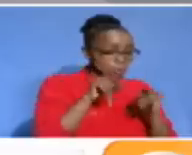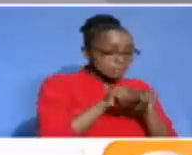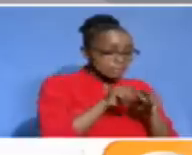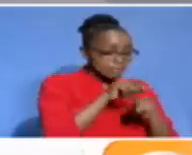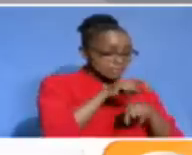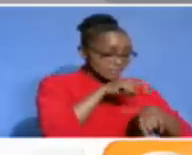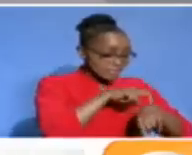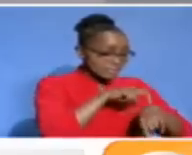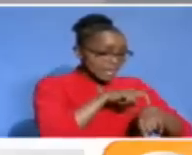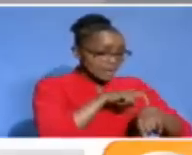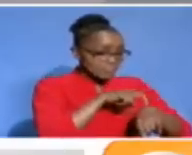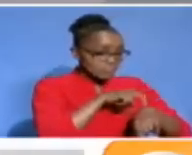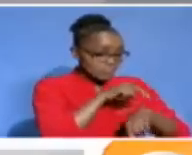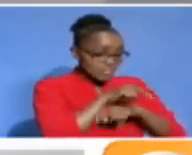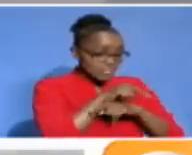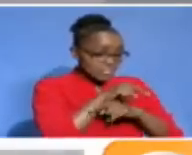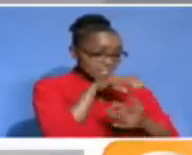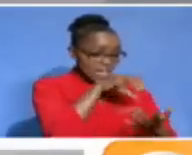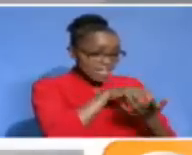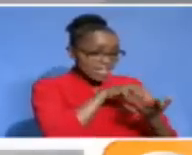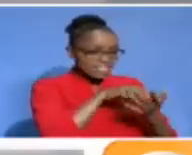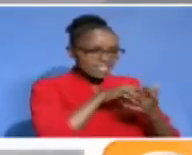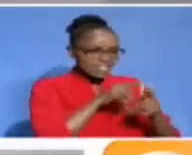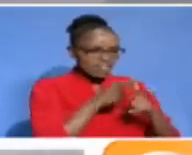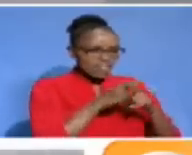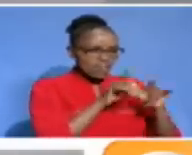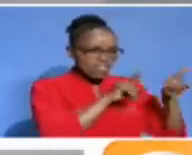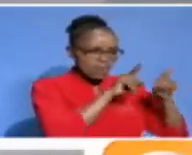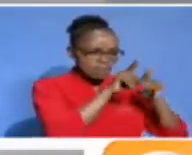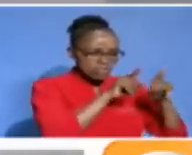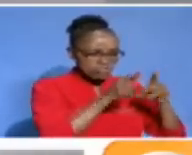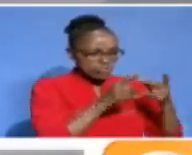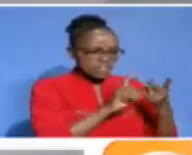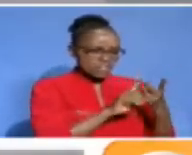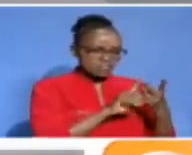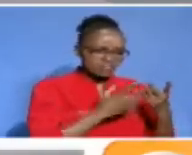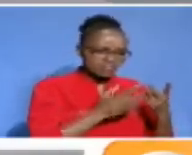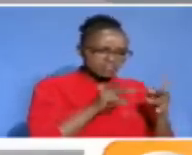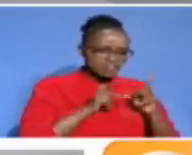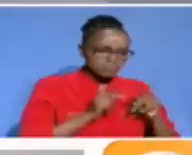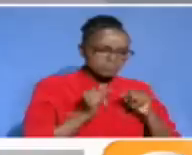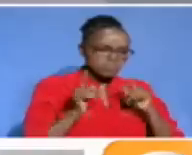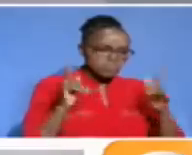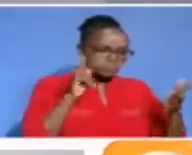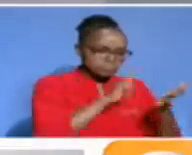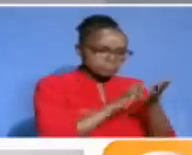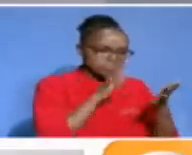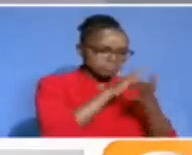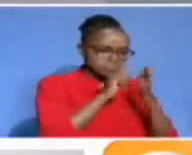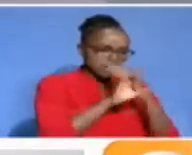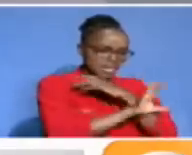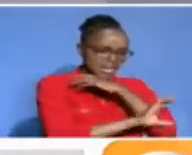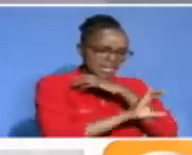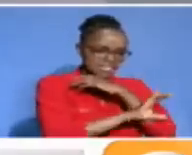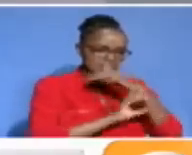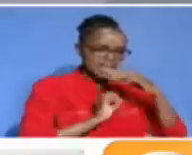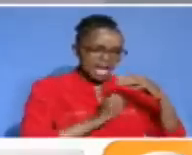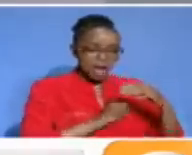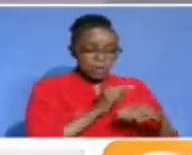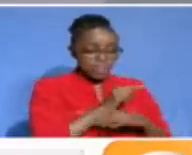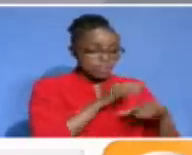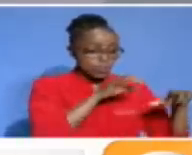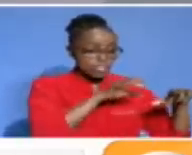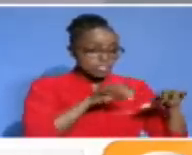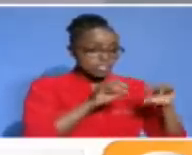particular case, the projection on our tourism, the projection on people coming to this country will not